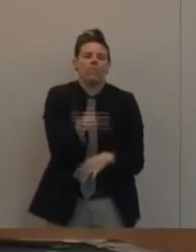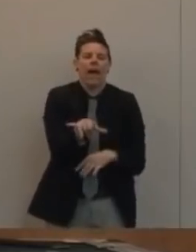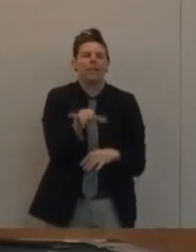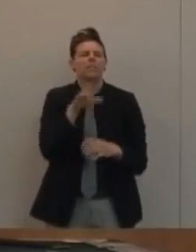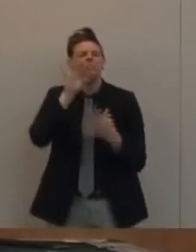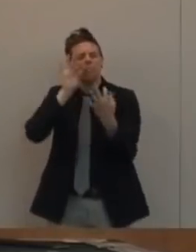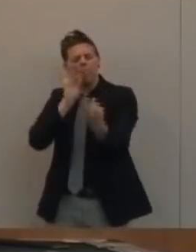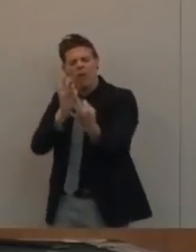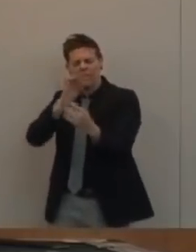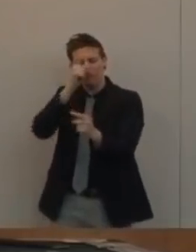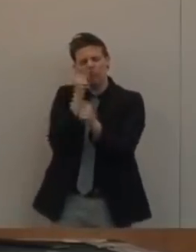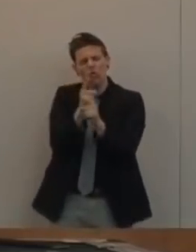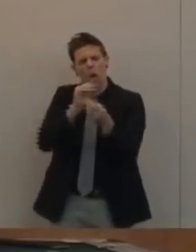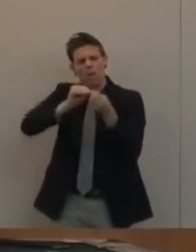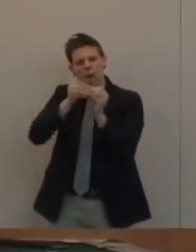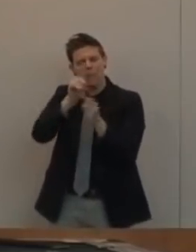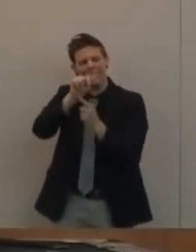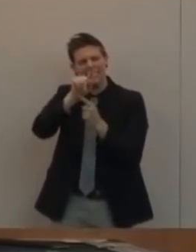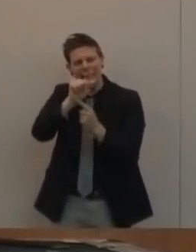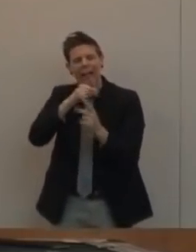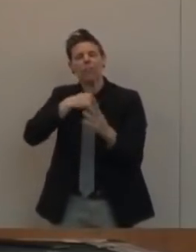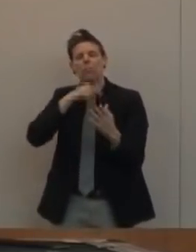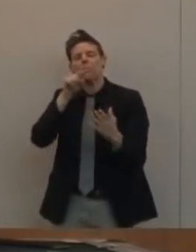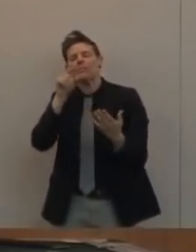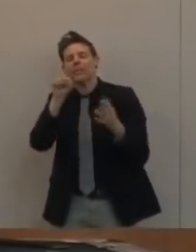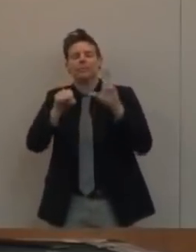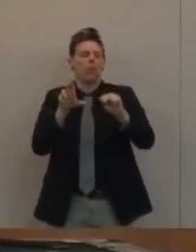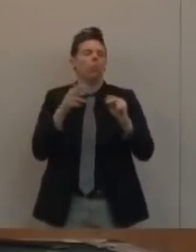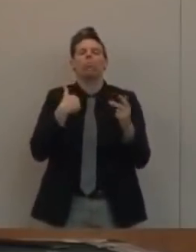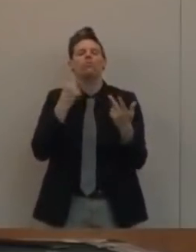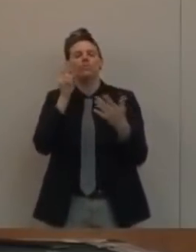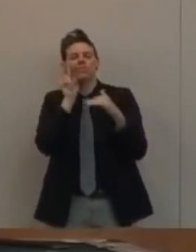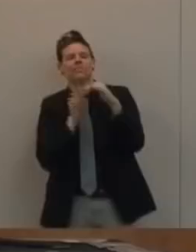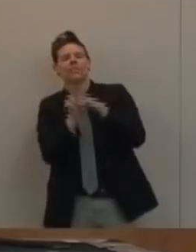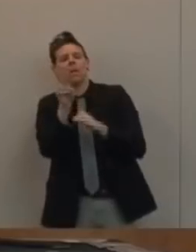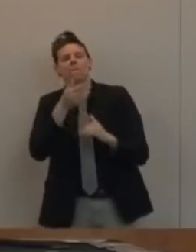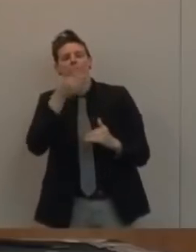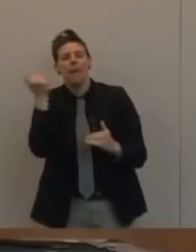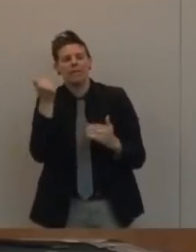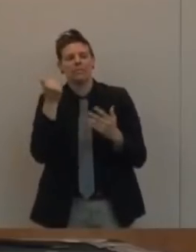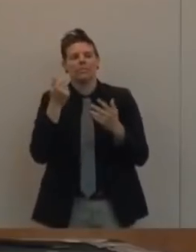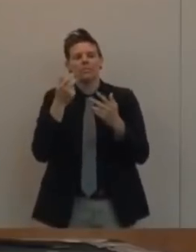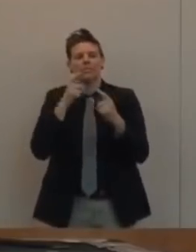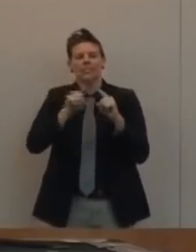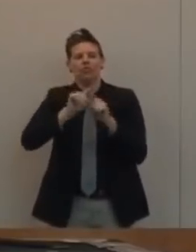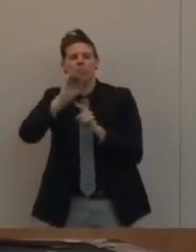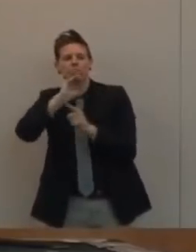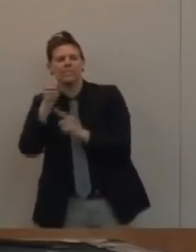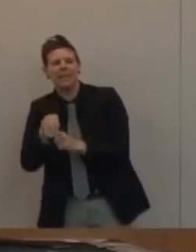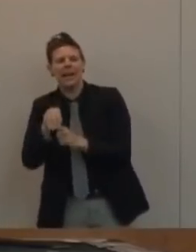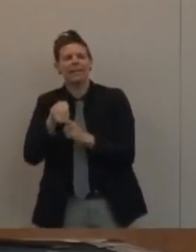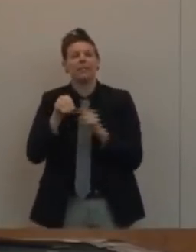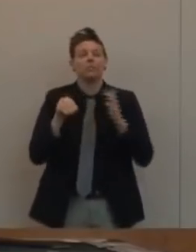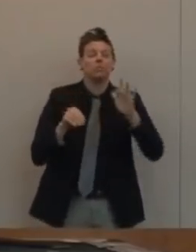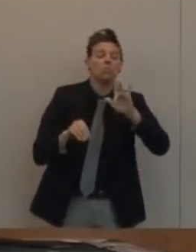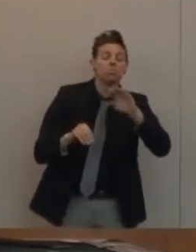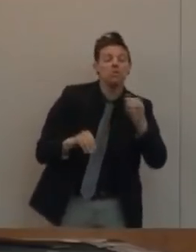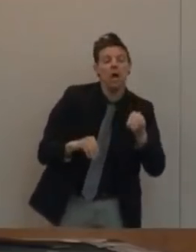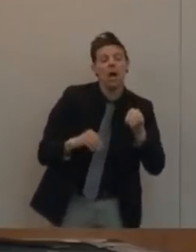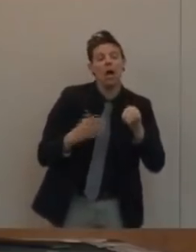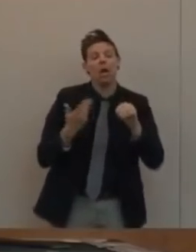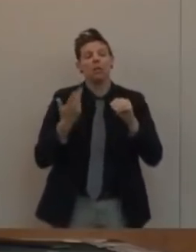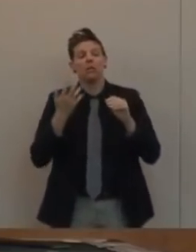affirmation to that fact. States use a number of percentages from, 25% at the low end